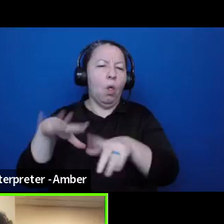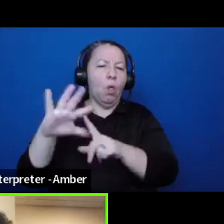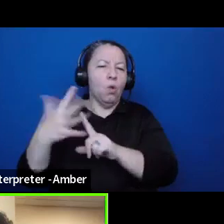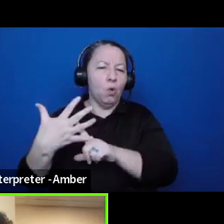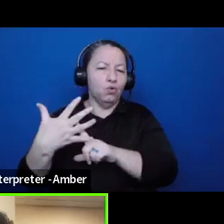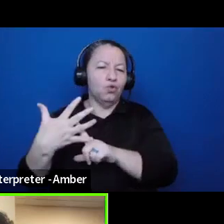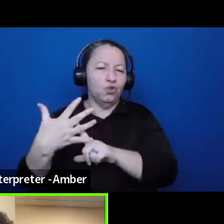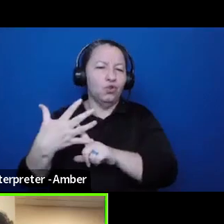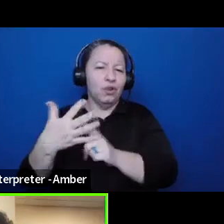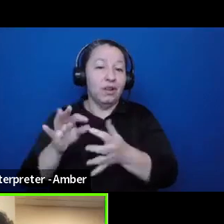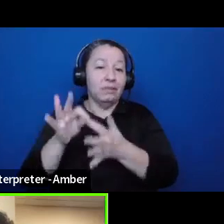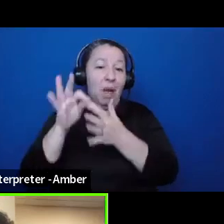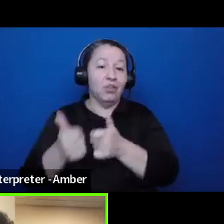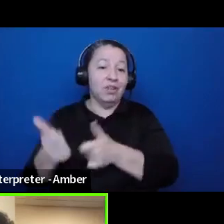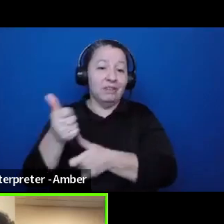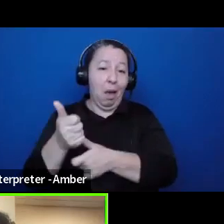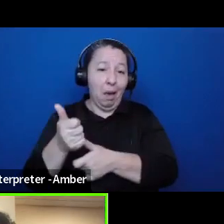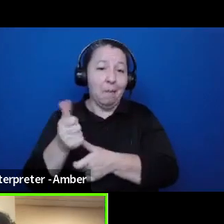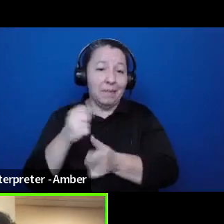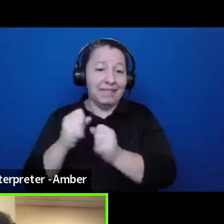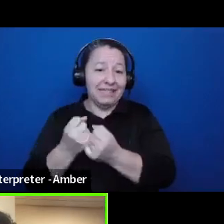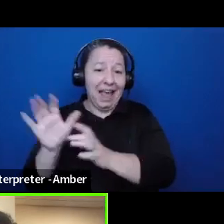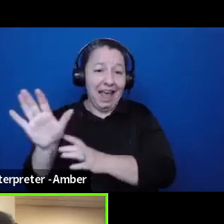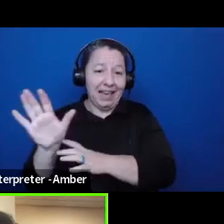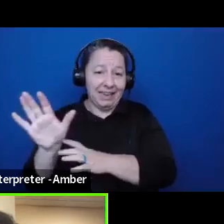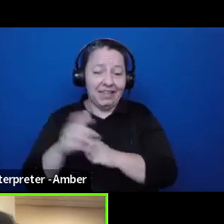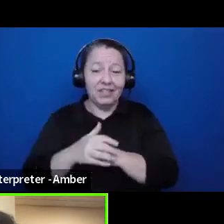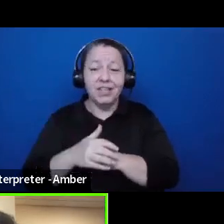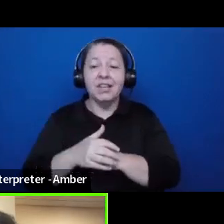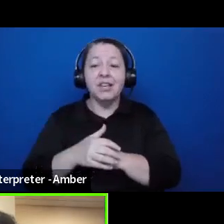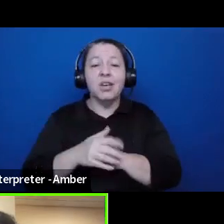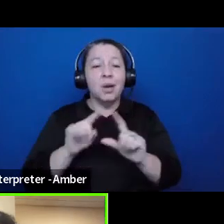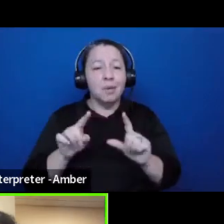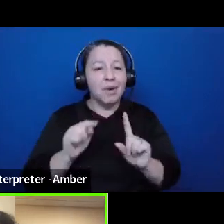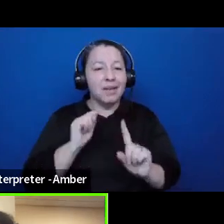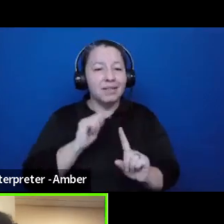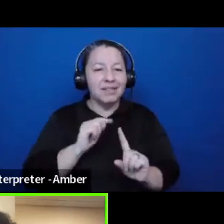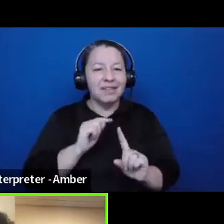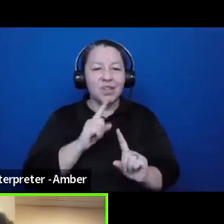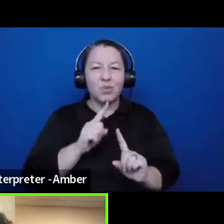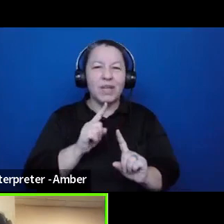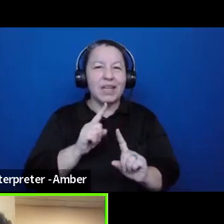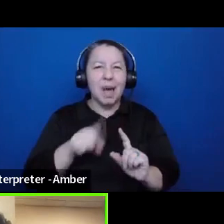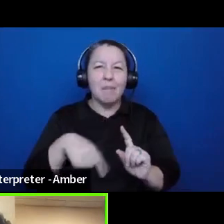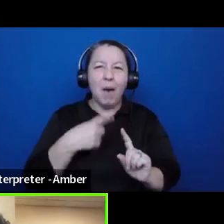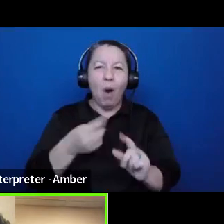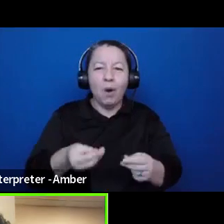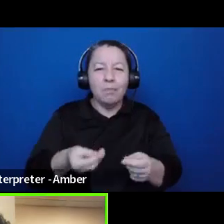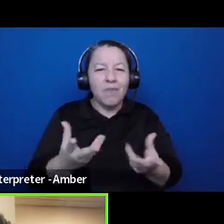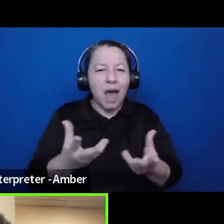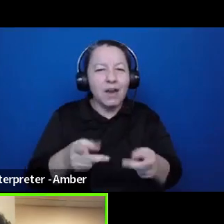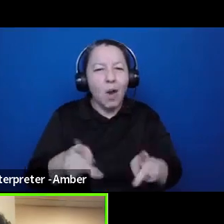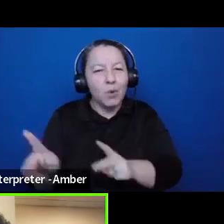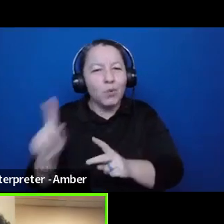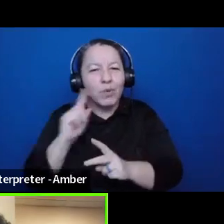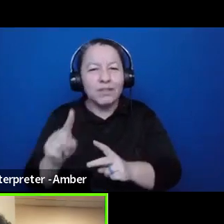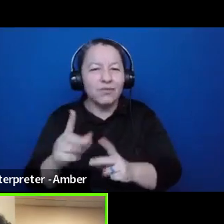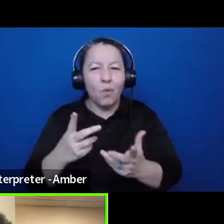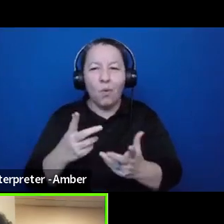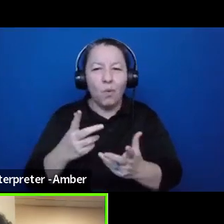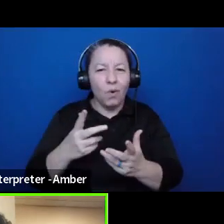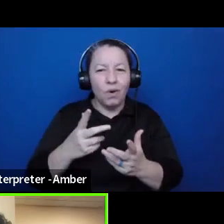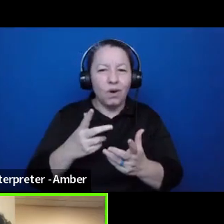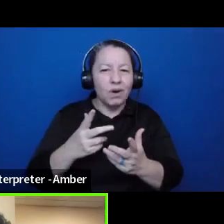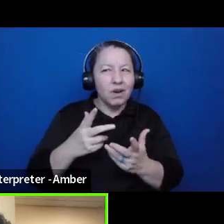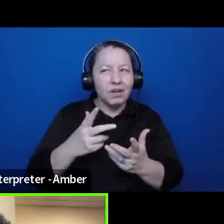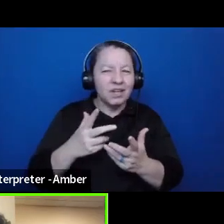But being a good relative is giving the benefit of the doubt. It's the opportunities that we learned. It's the people that we cross in our paths who teach us those lessons.